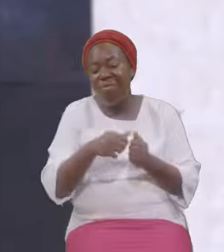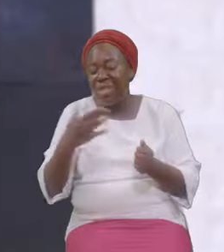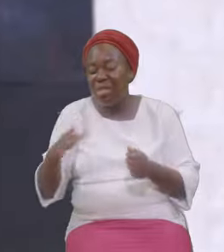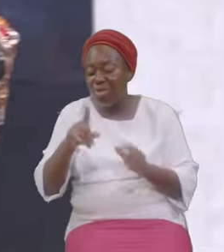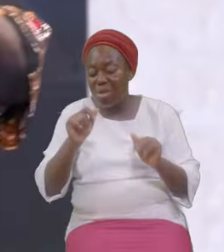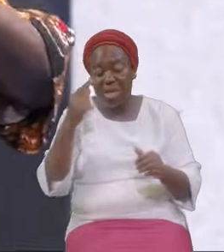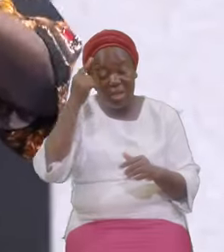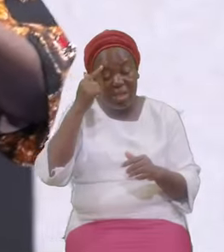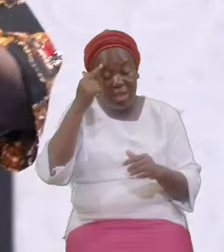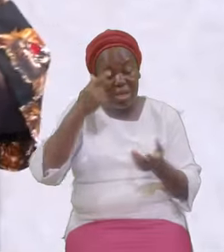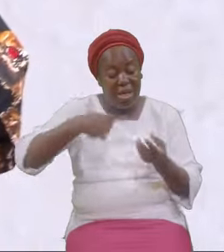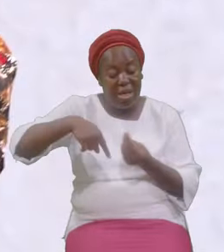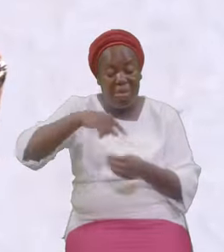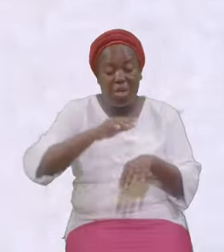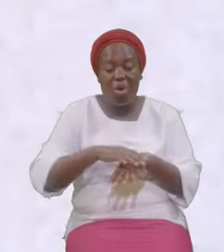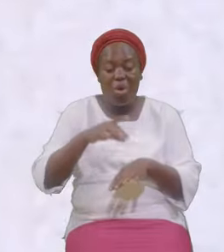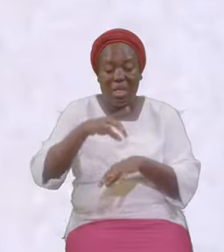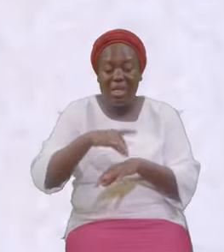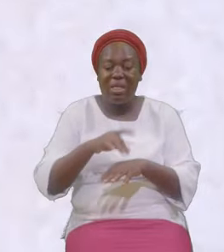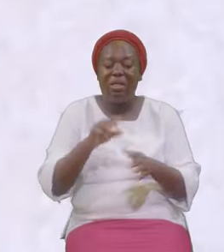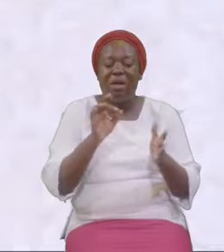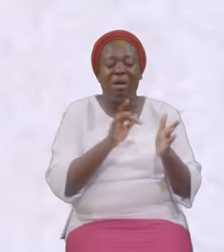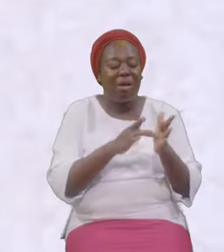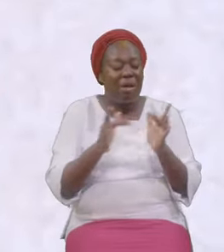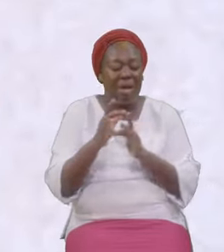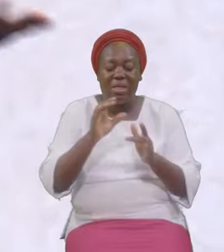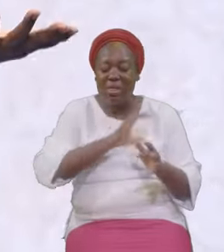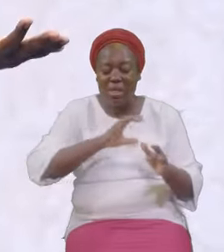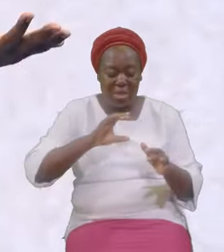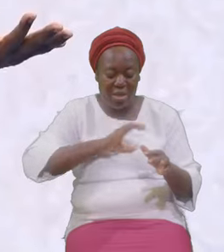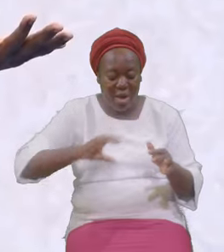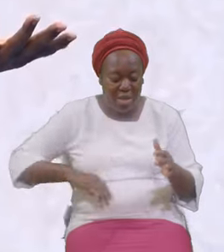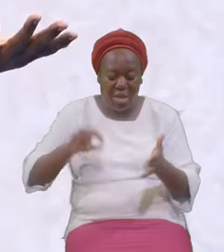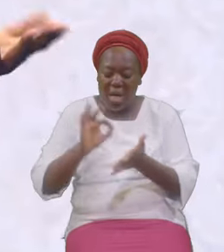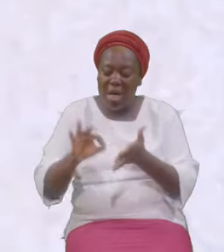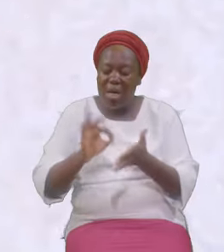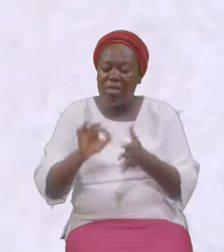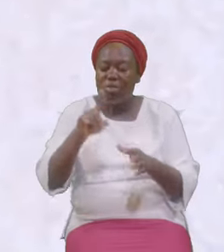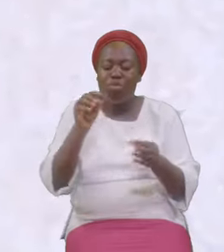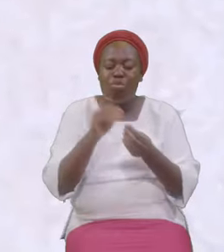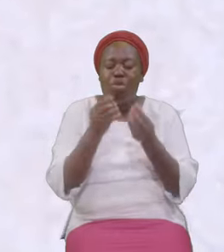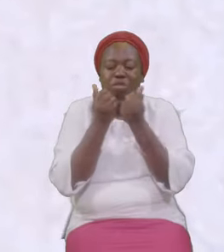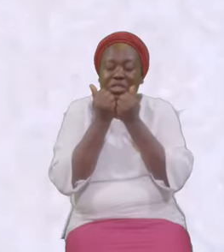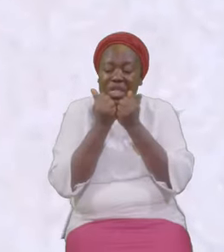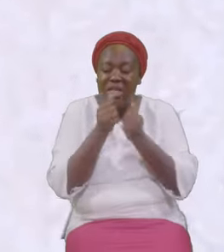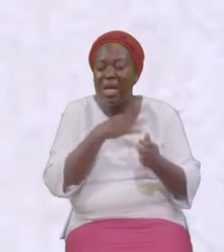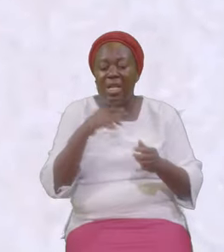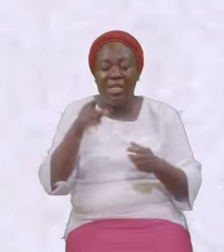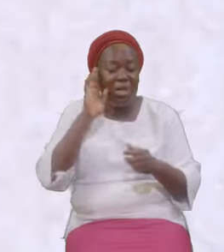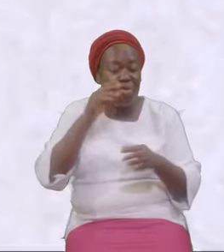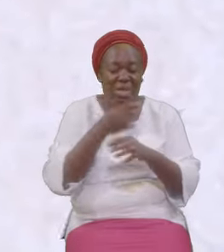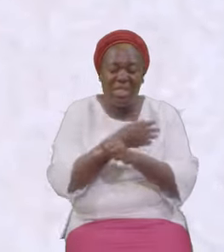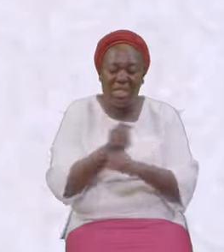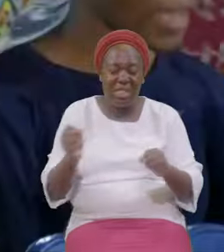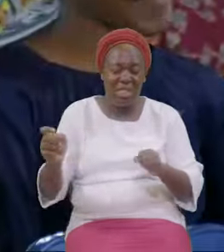Christ counts you more valuable. And he will save you. I said he will save